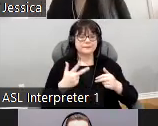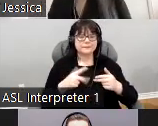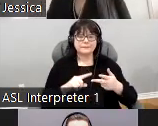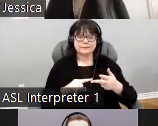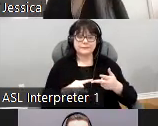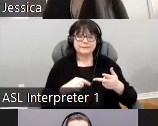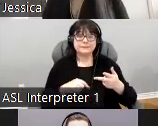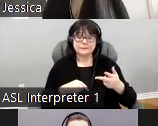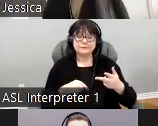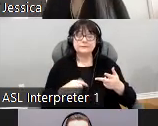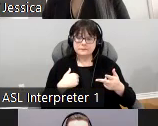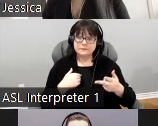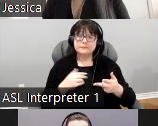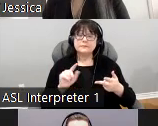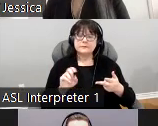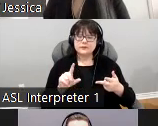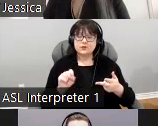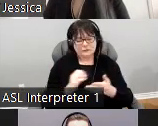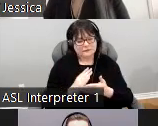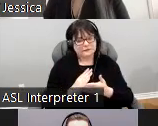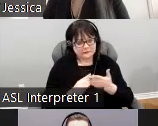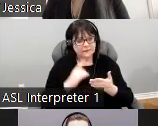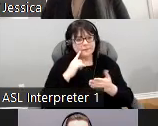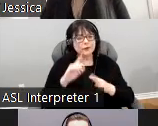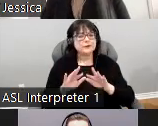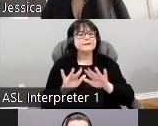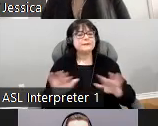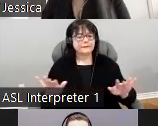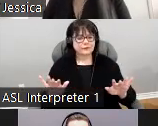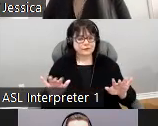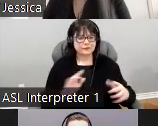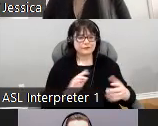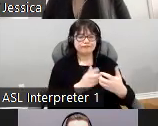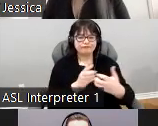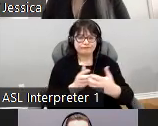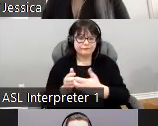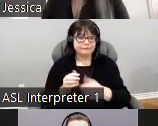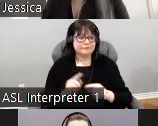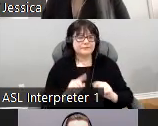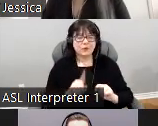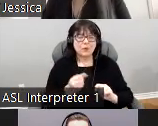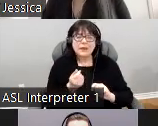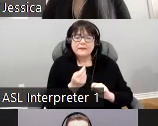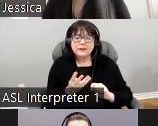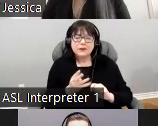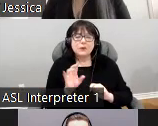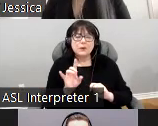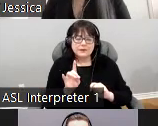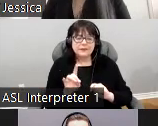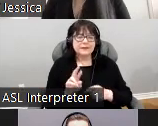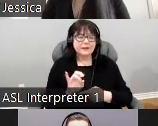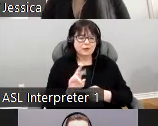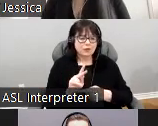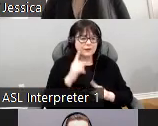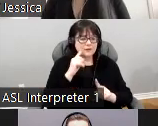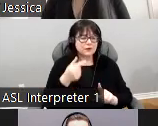diverse populations. However, only a few examined intersectional identities at particular risk of